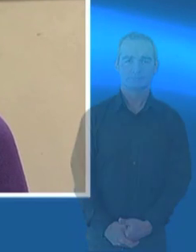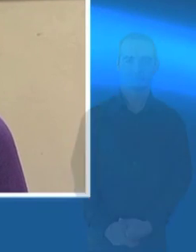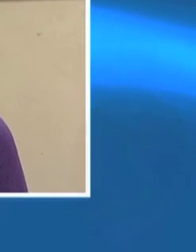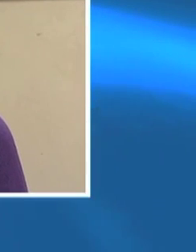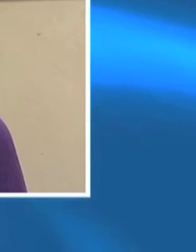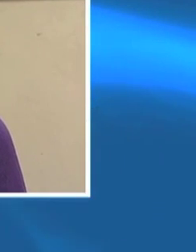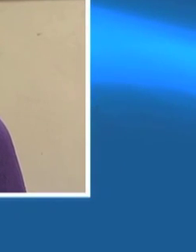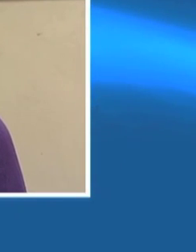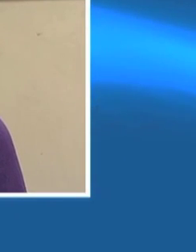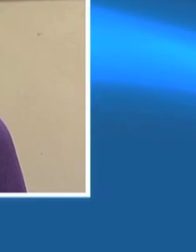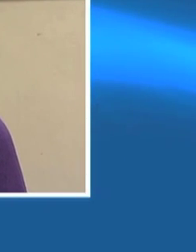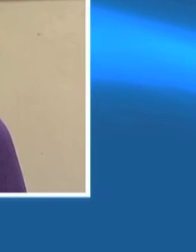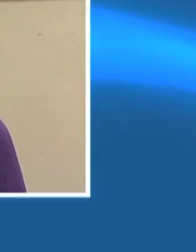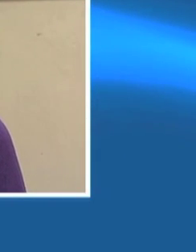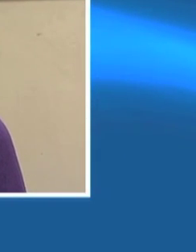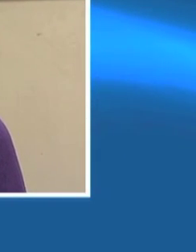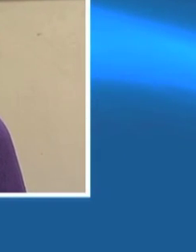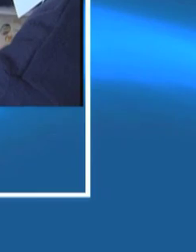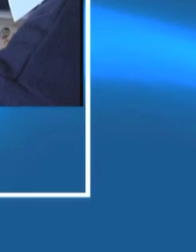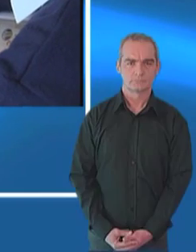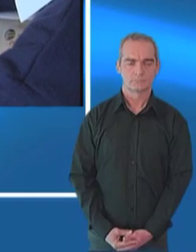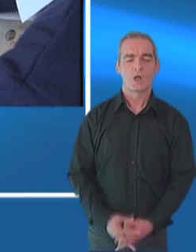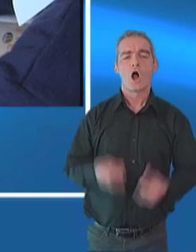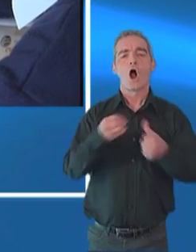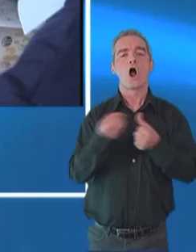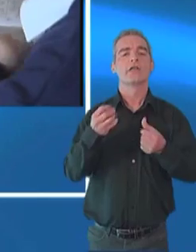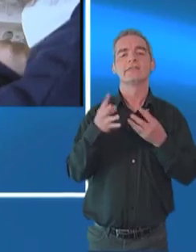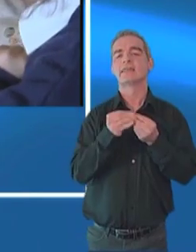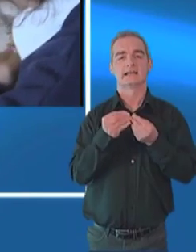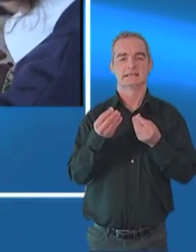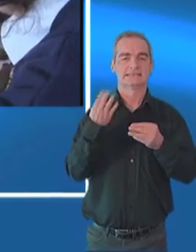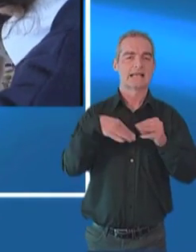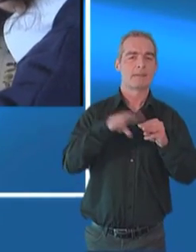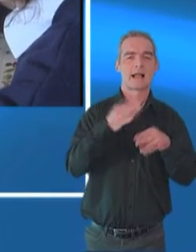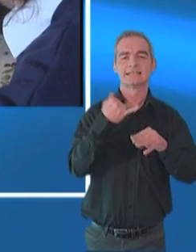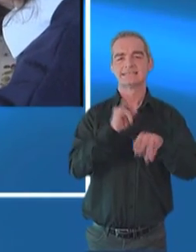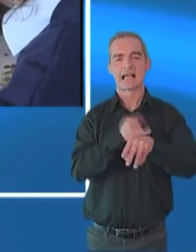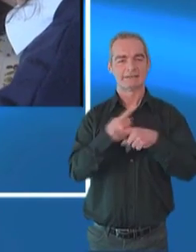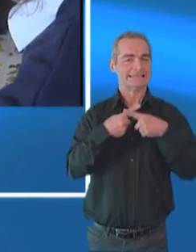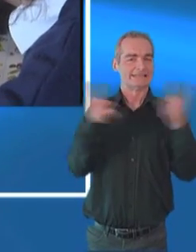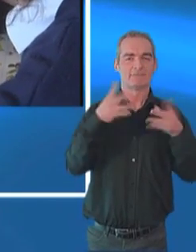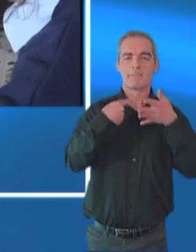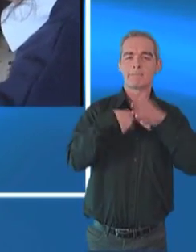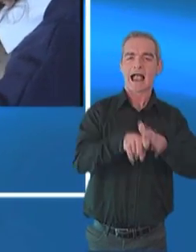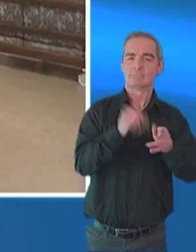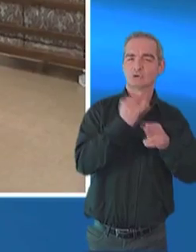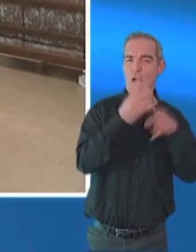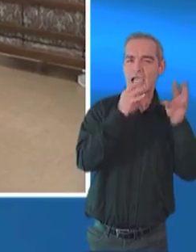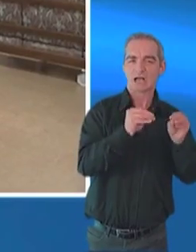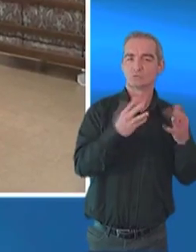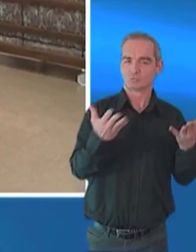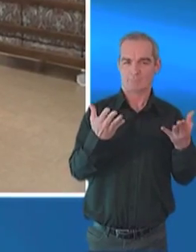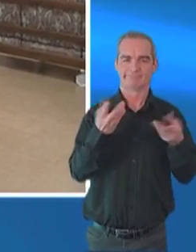families cannot equal these achievements. Another thing that sets St Mary's and St Joseph's schools apart from mainstream